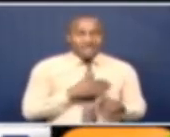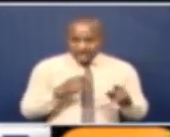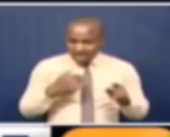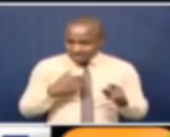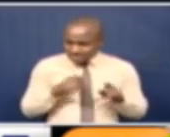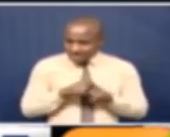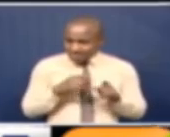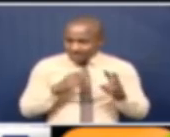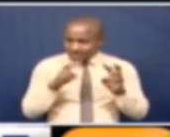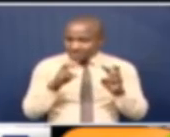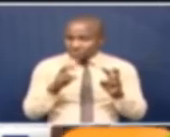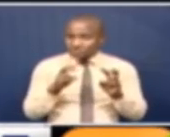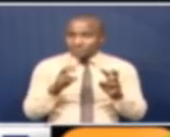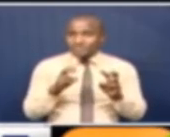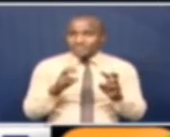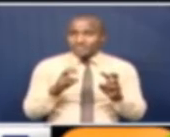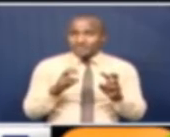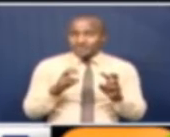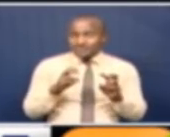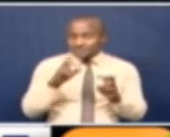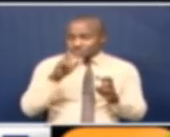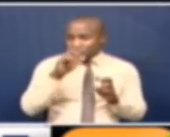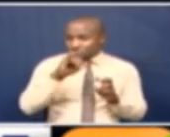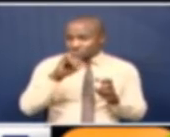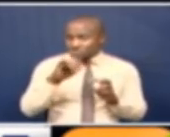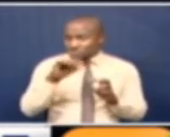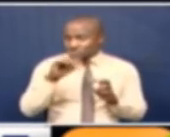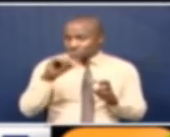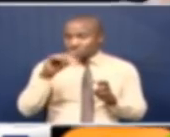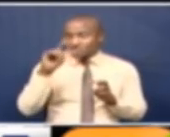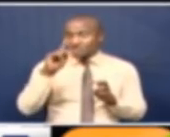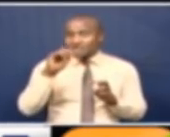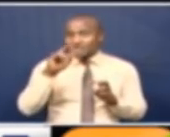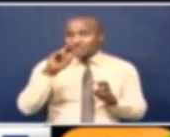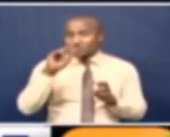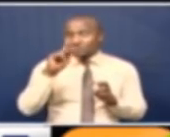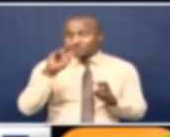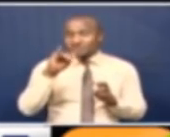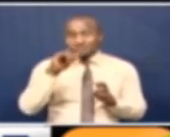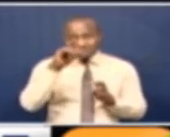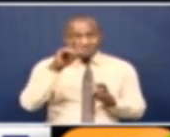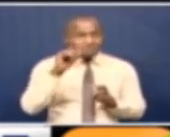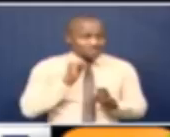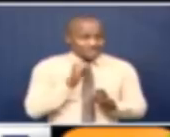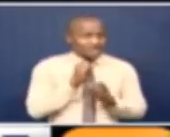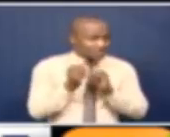that even the late G.G. Kariuki talked about this in the Senate. He fought, and I believe,